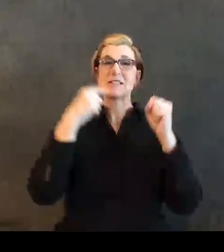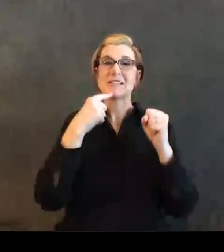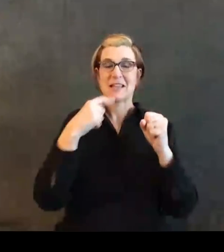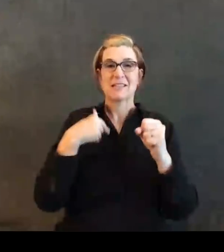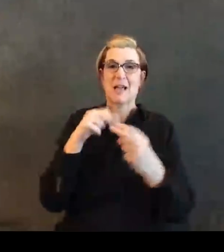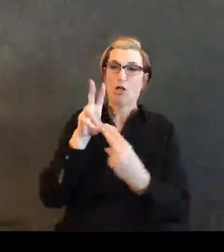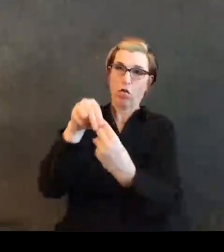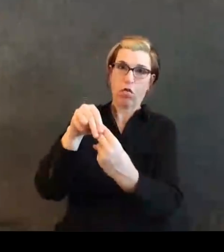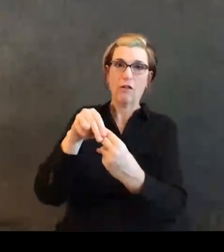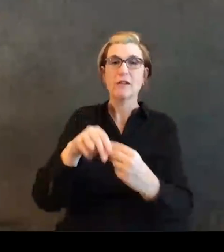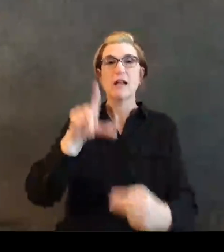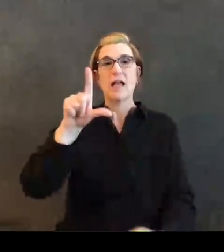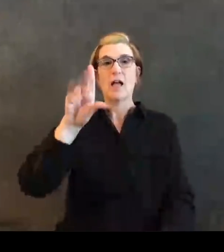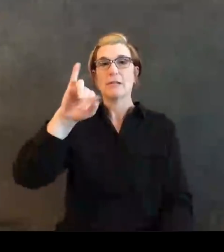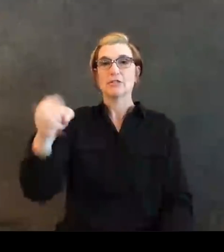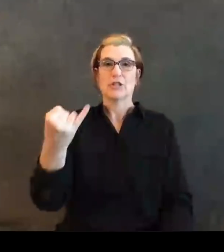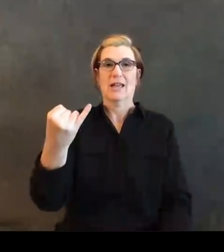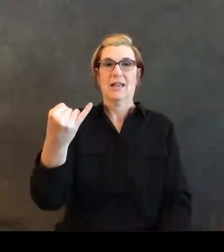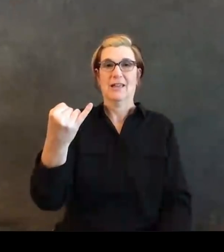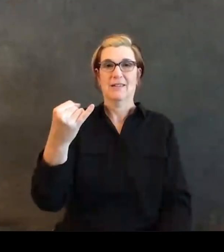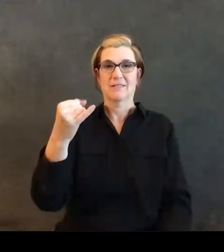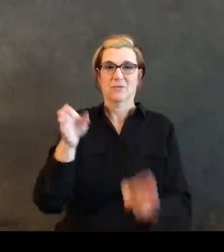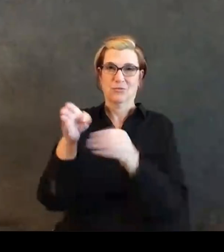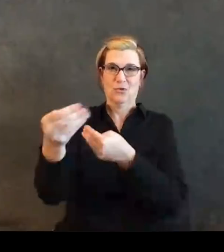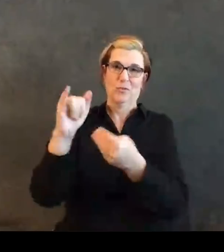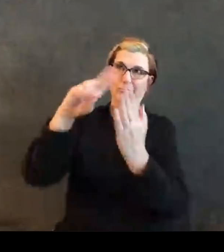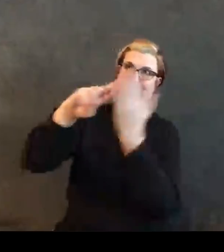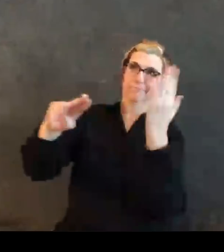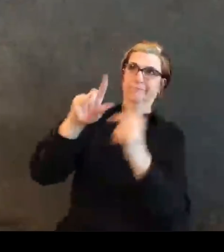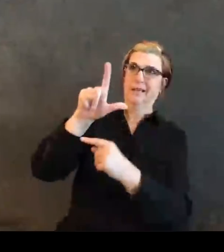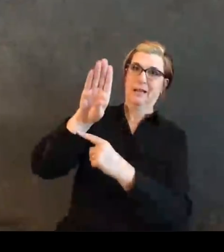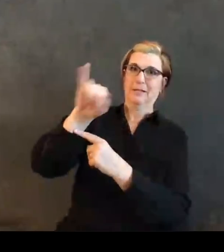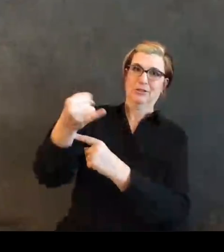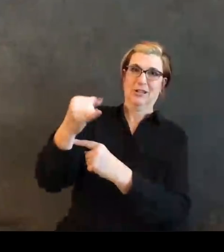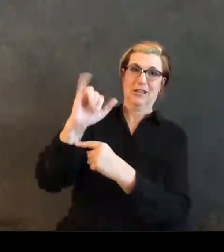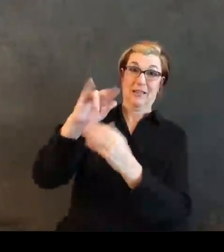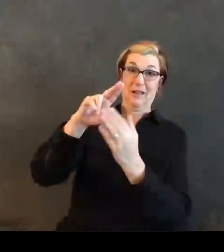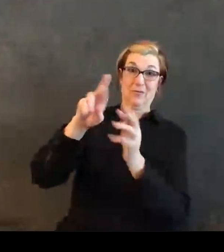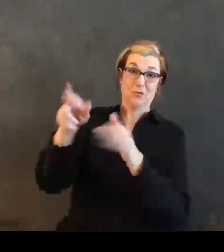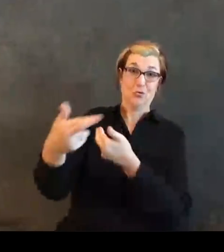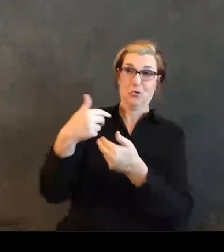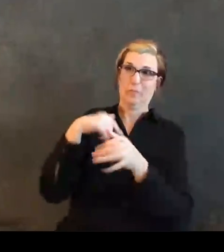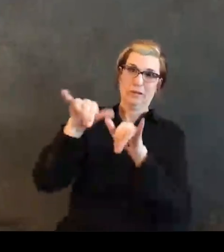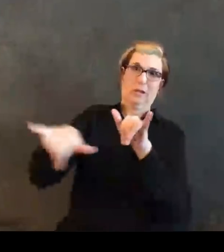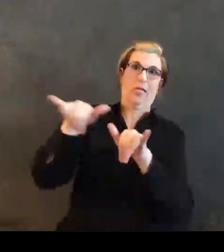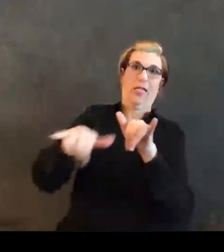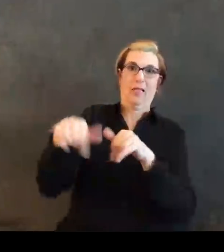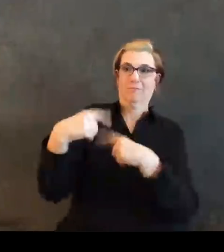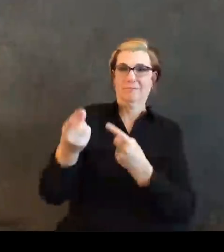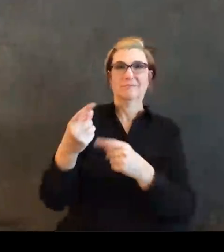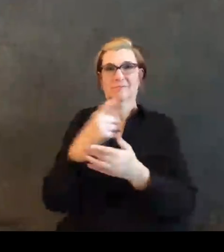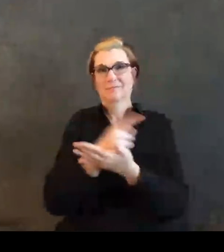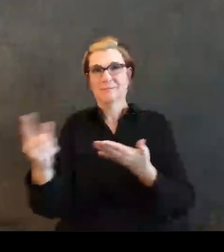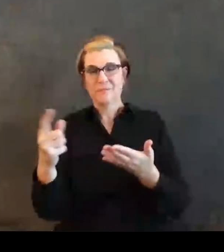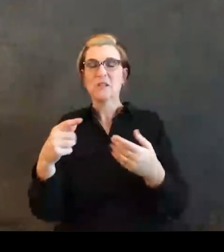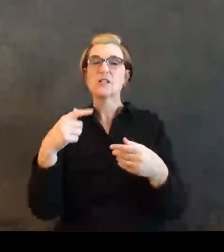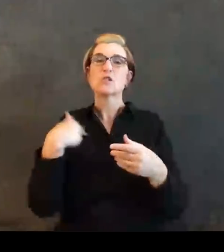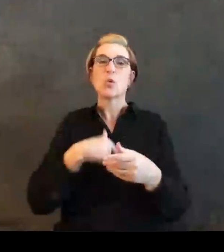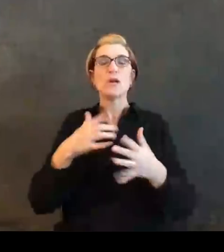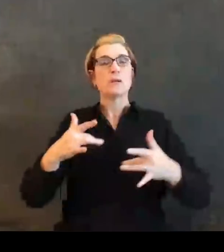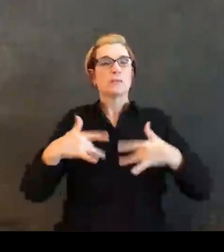be more pleased with the unprecedented response from the Senate to protect American workers and